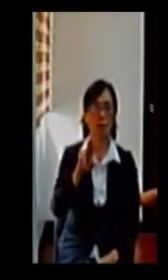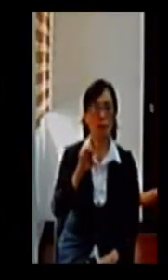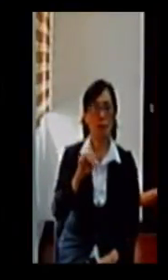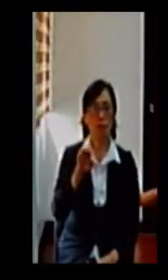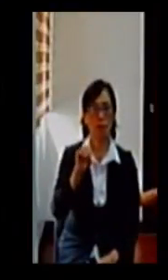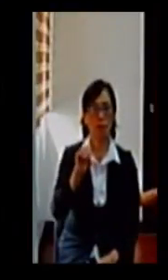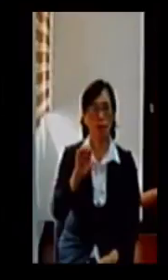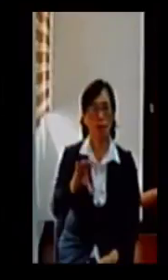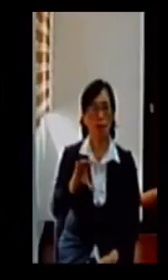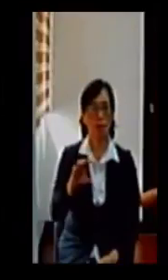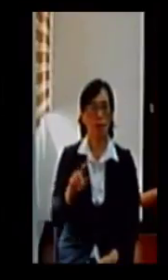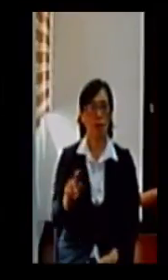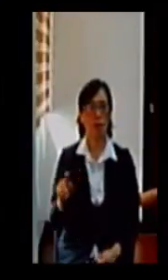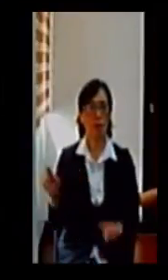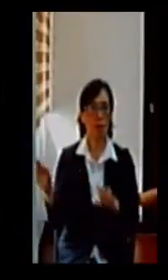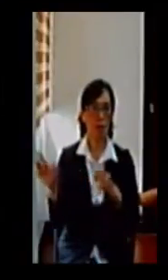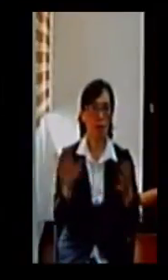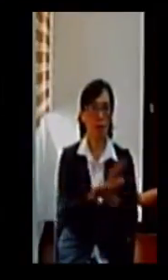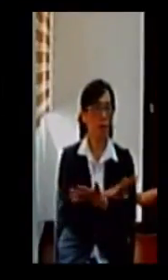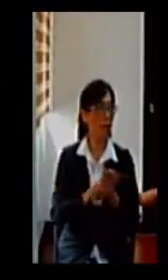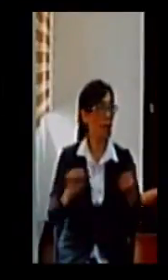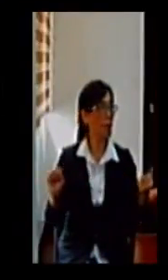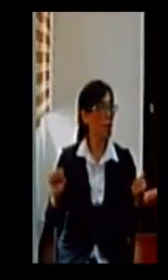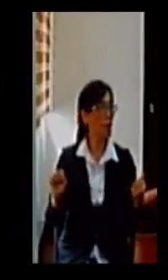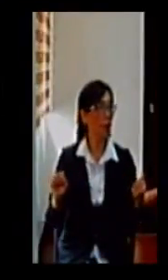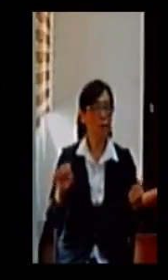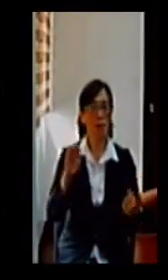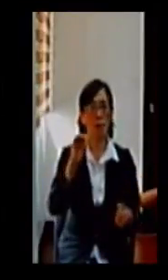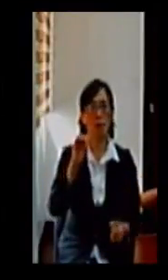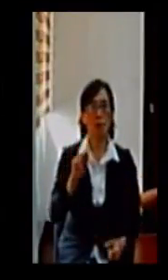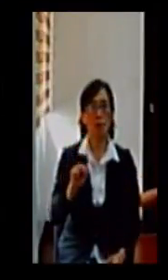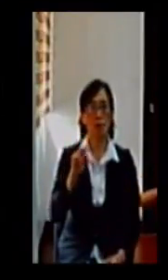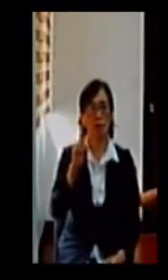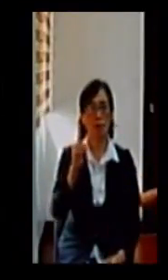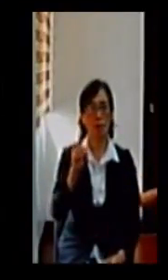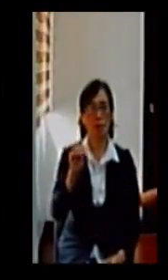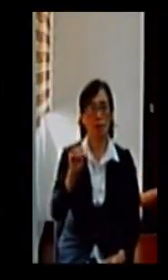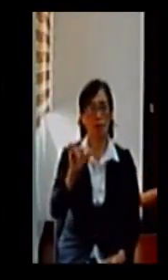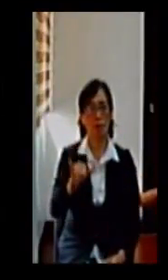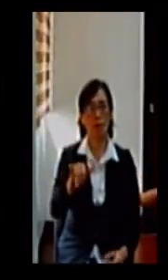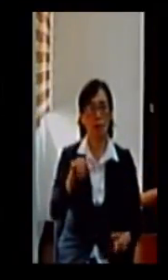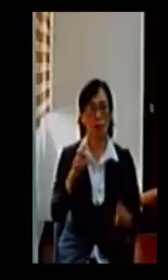saying doomsayers, and Ondoy happened, changed